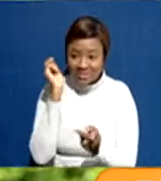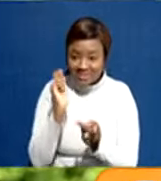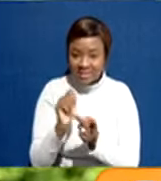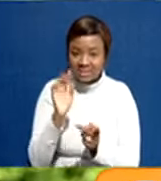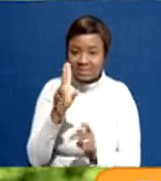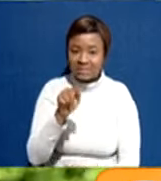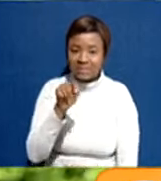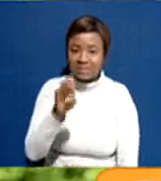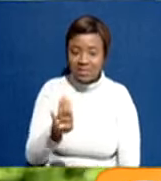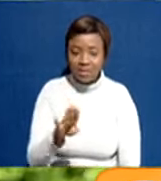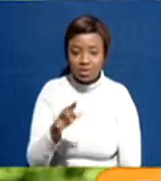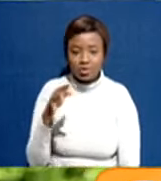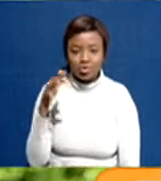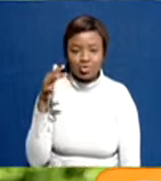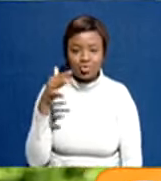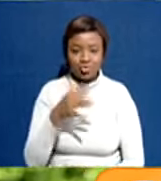TB.